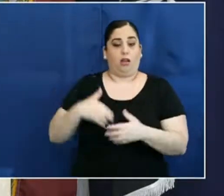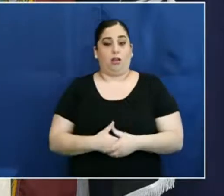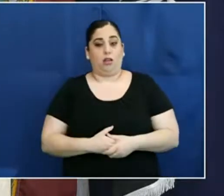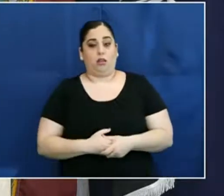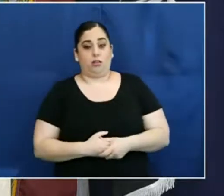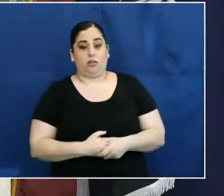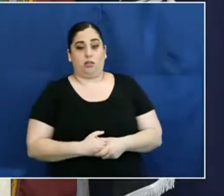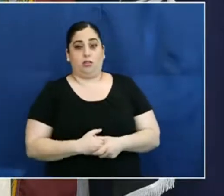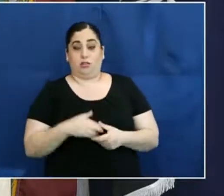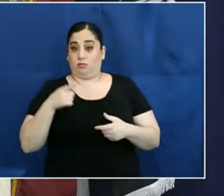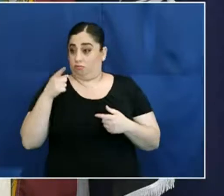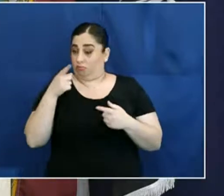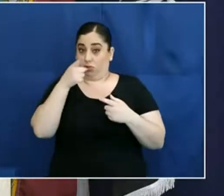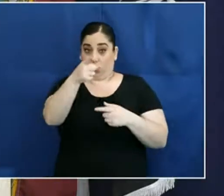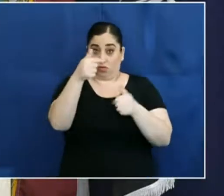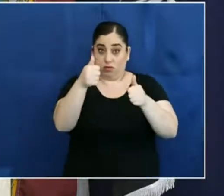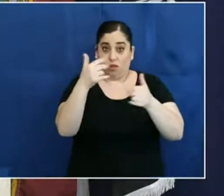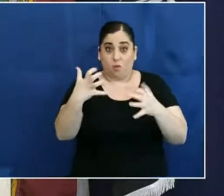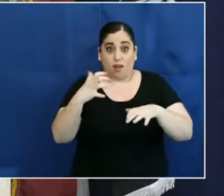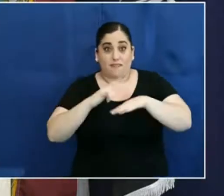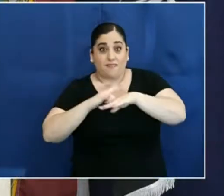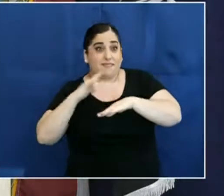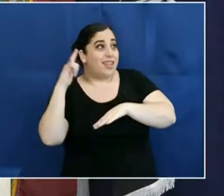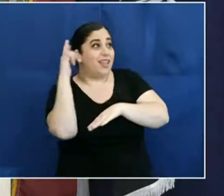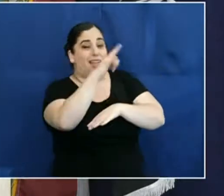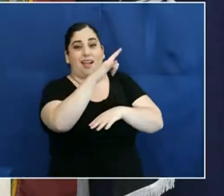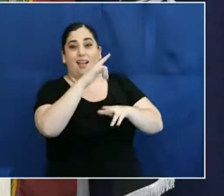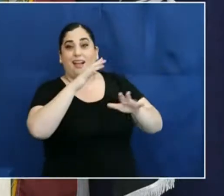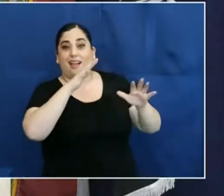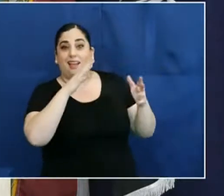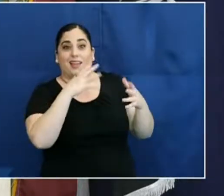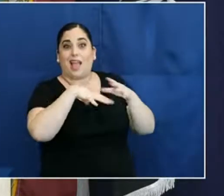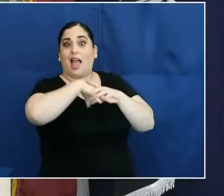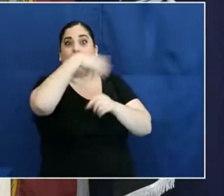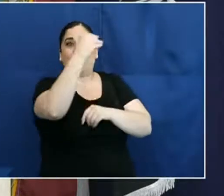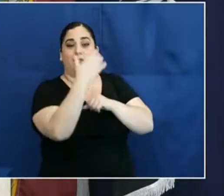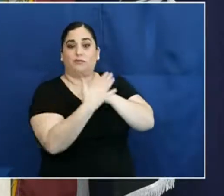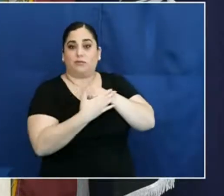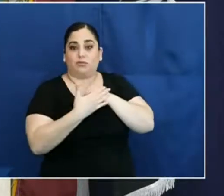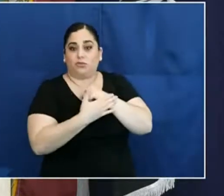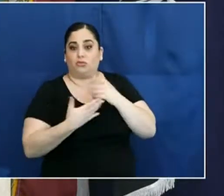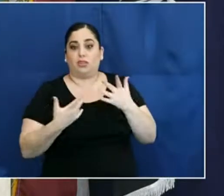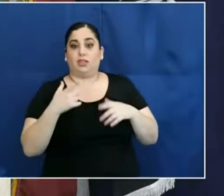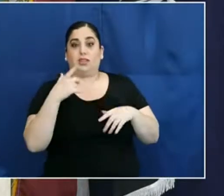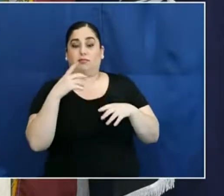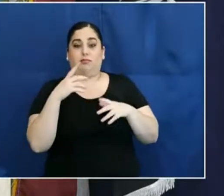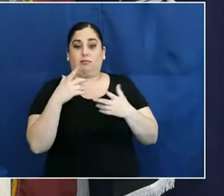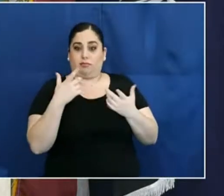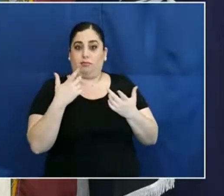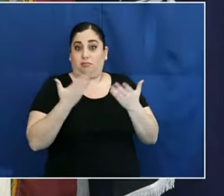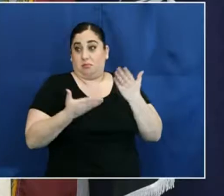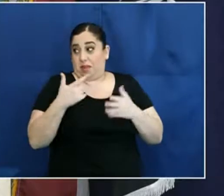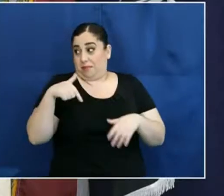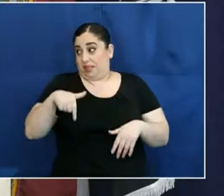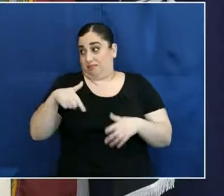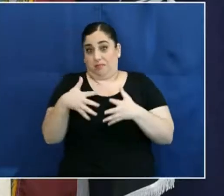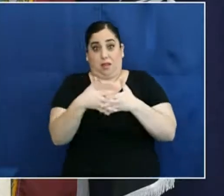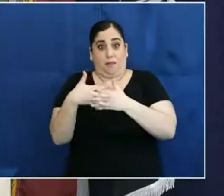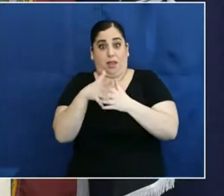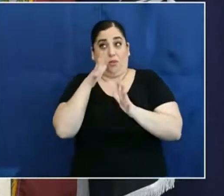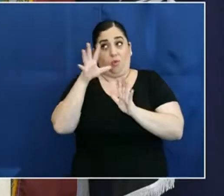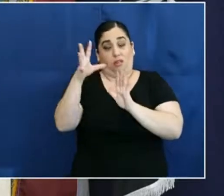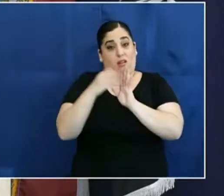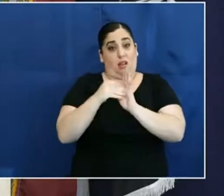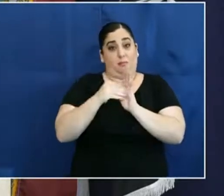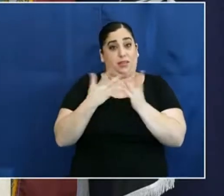as a hassle of getting vaccinated. So I would certainly hope the United States as a country would follow that model. I think it could be of great utility and great